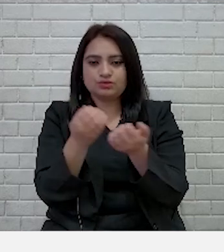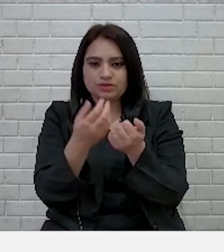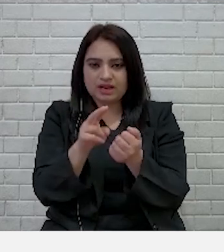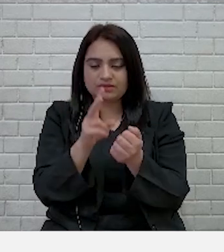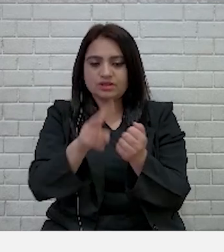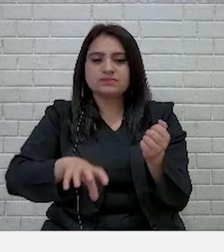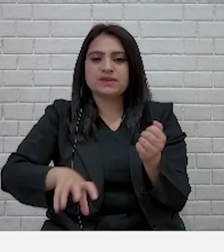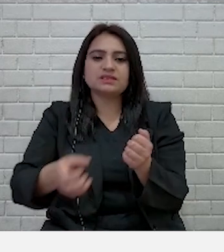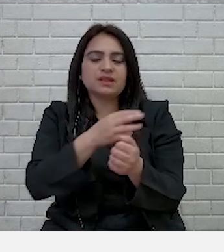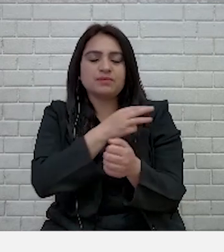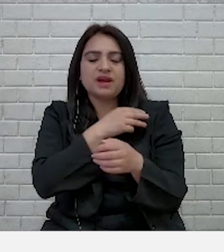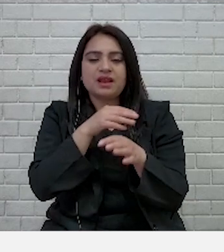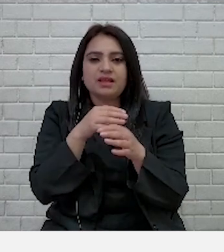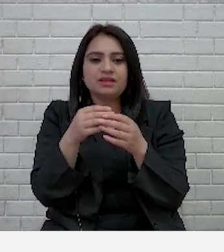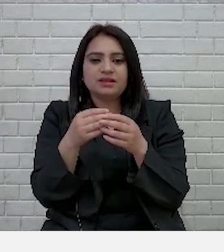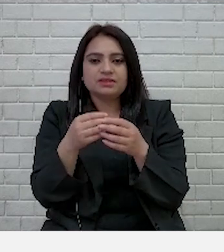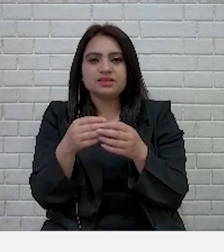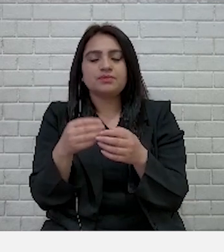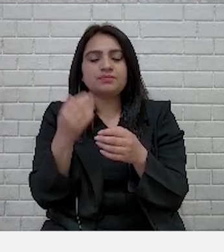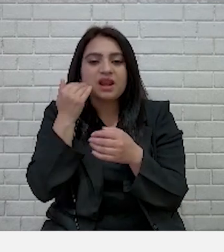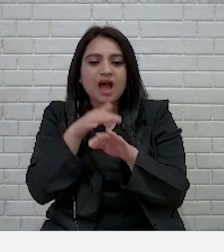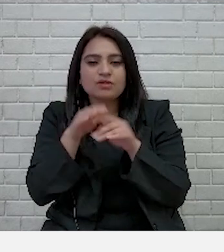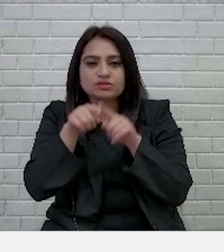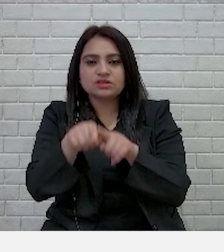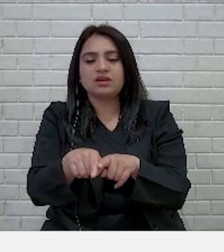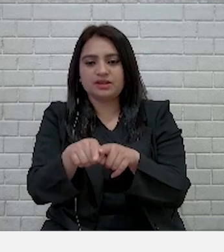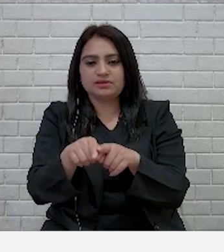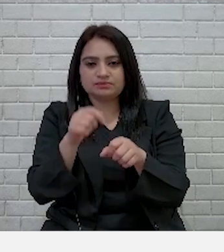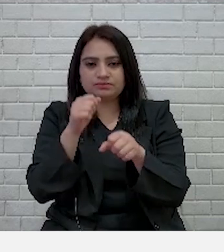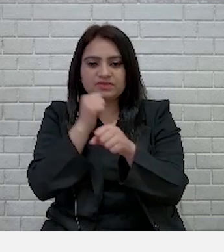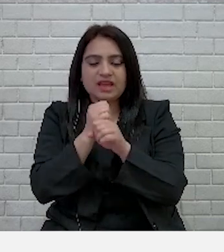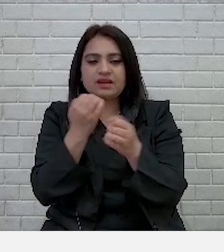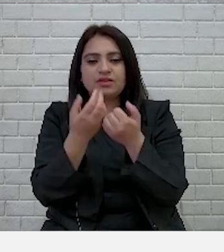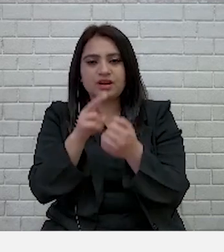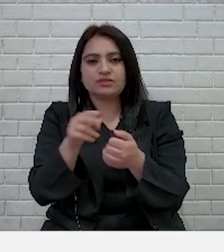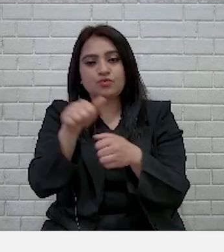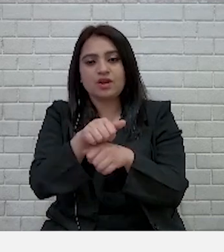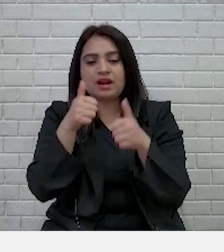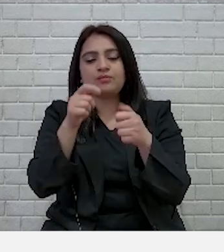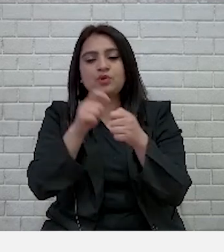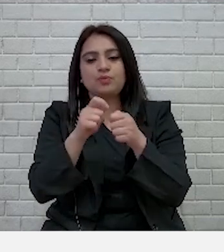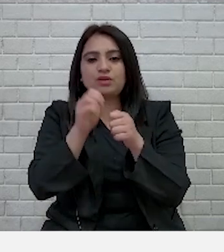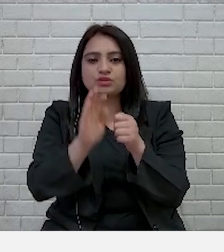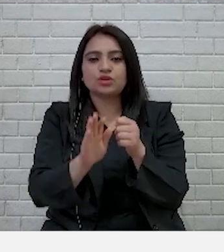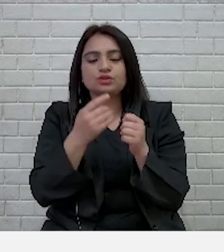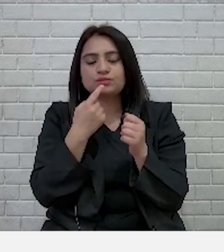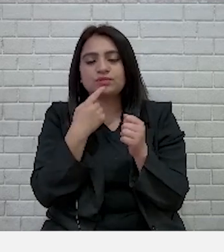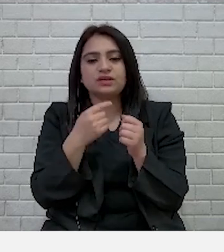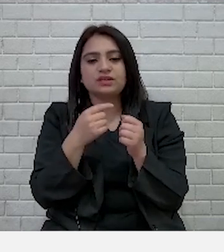curate the best flavors. And we source the raw materials from the local farmers of the region.